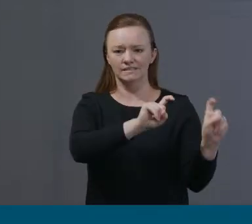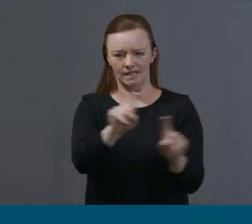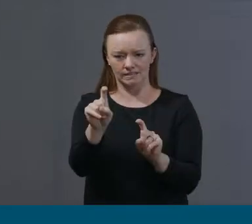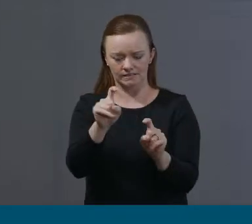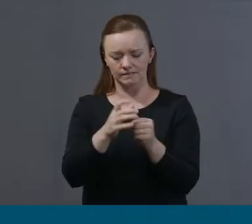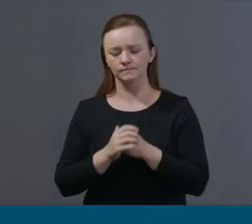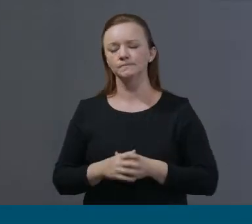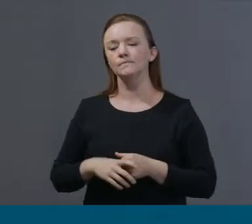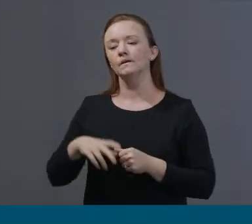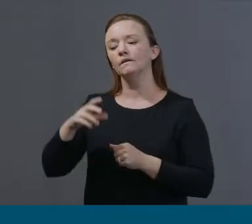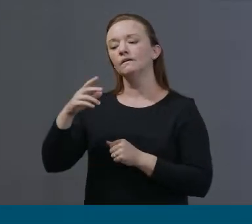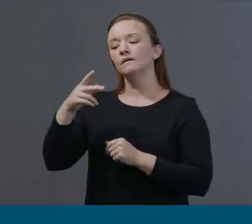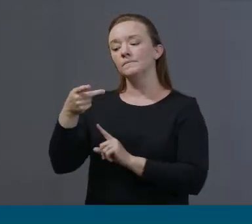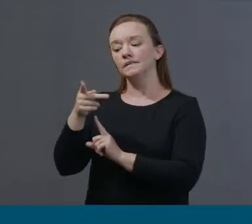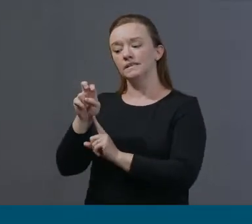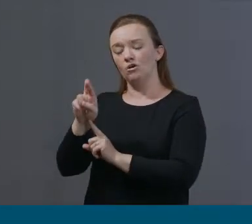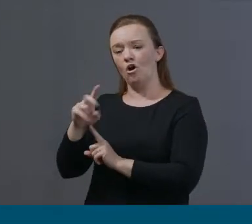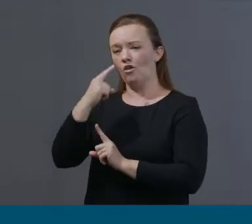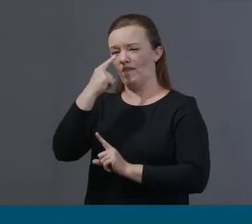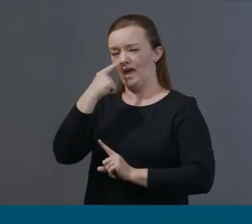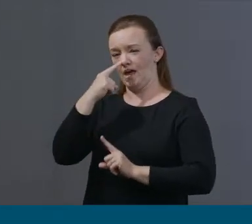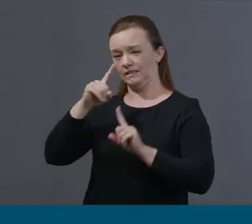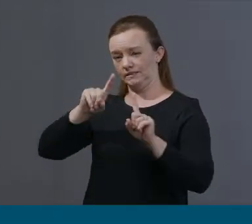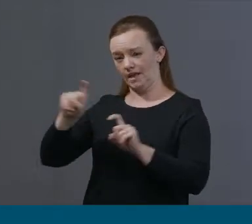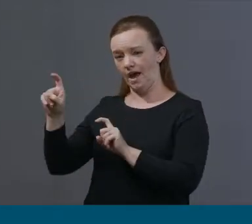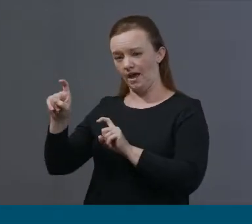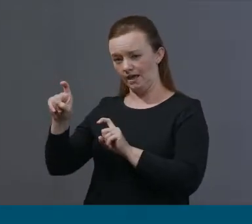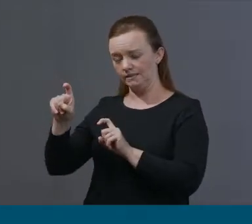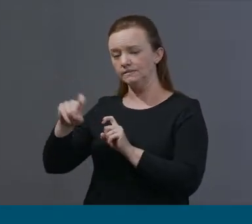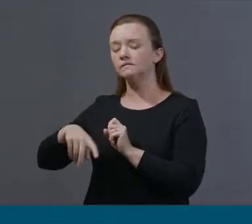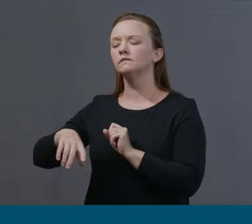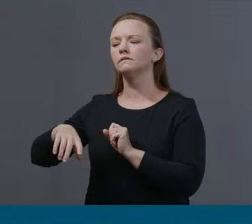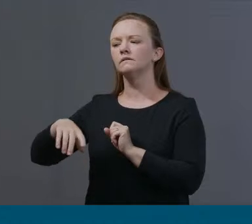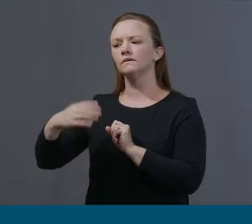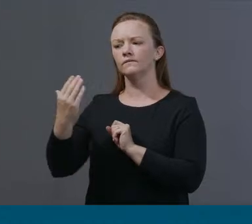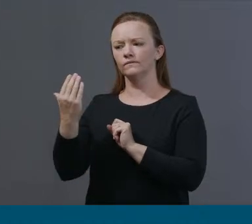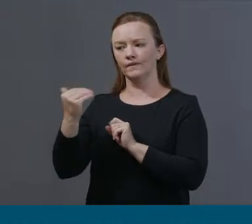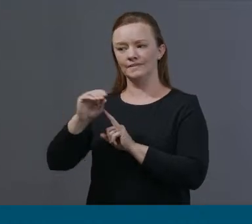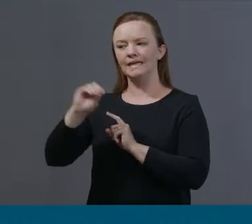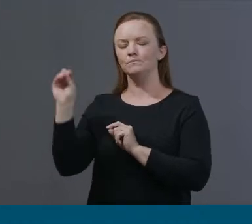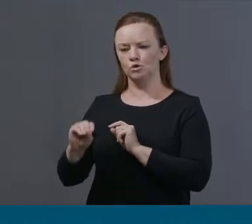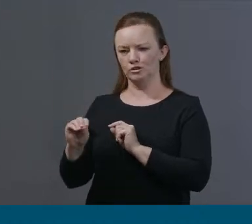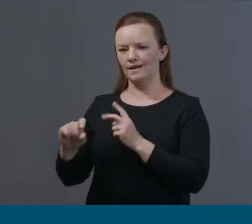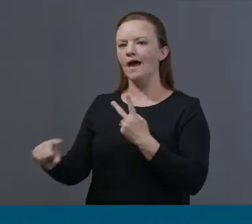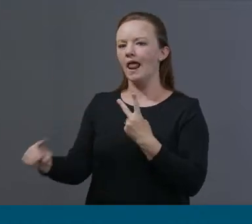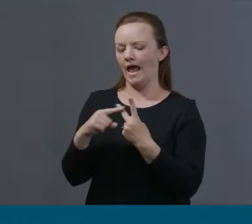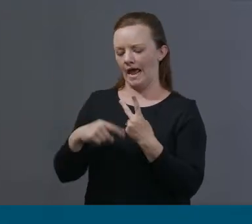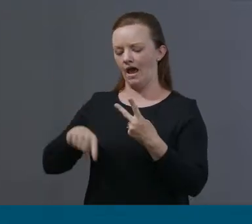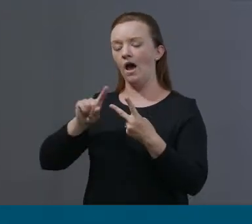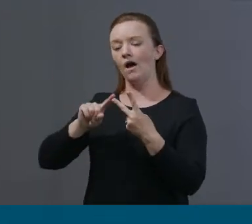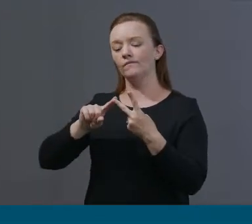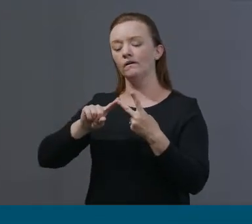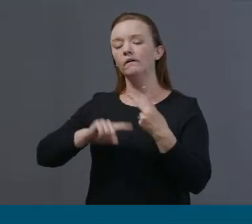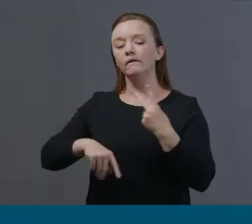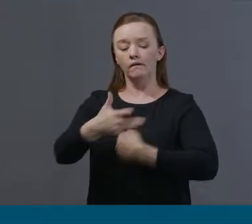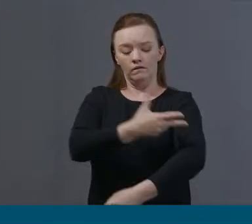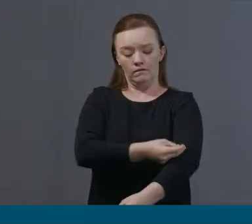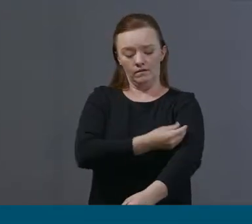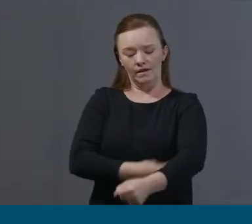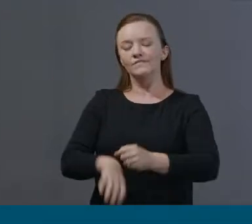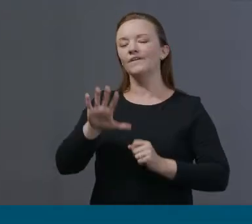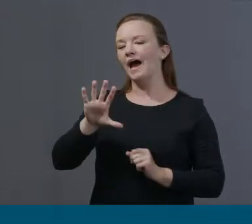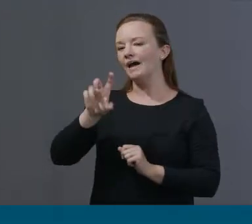positivity of about 6.5% and a 5.6% antibody positivity. And so there's still 21